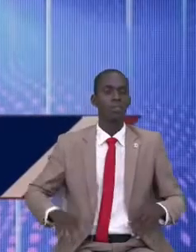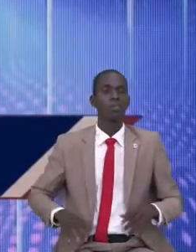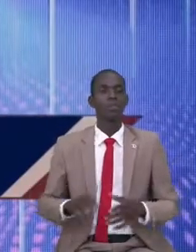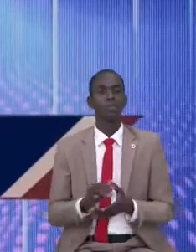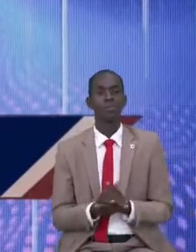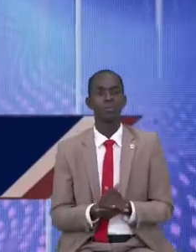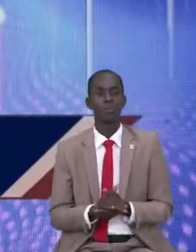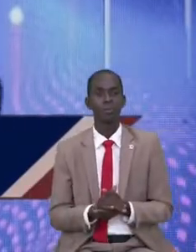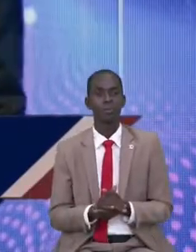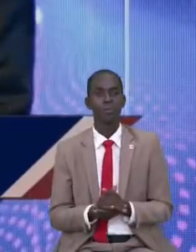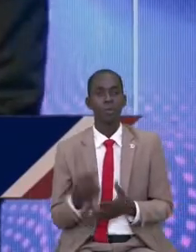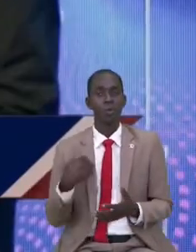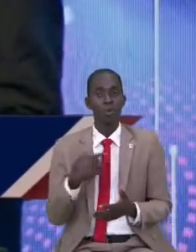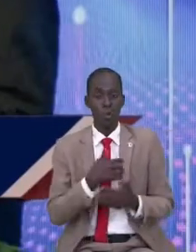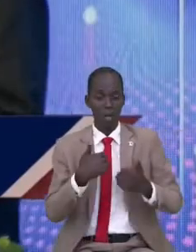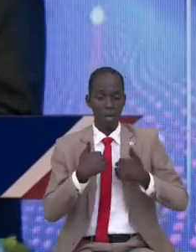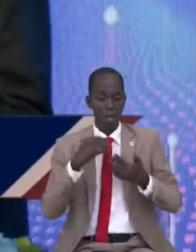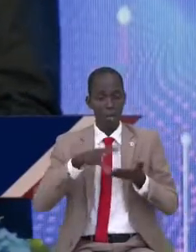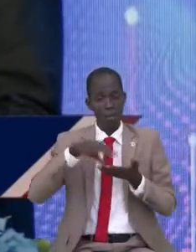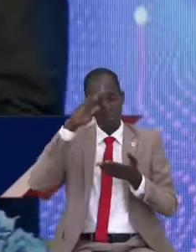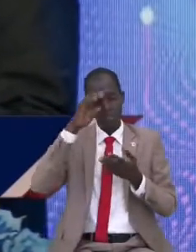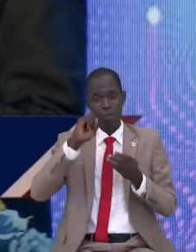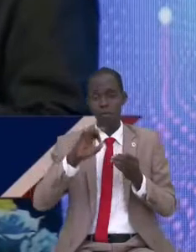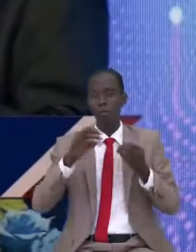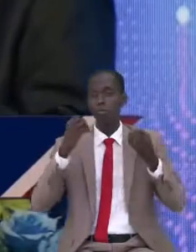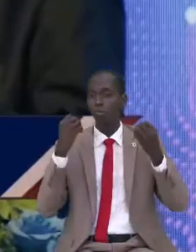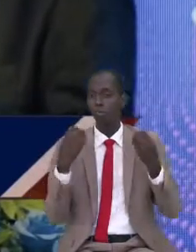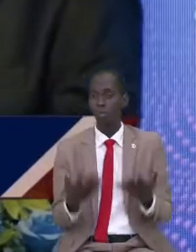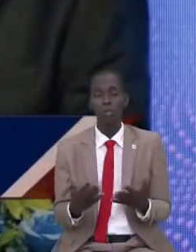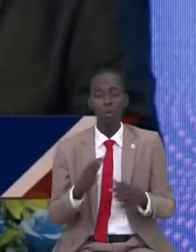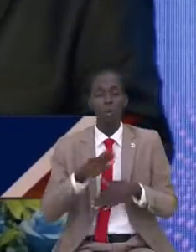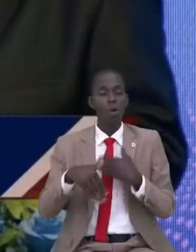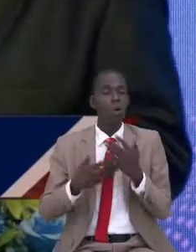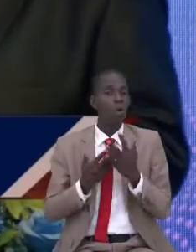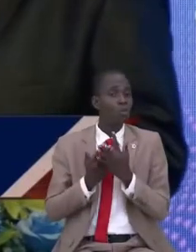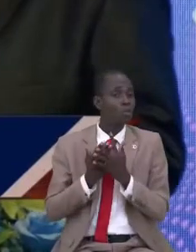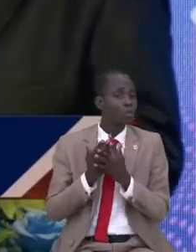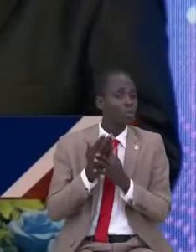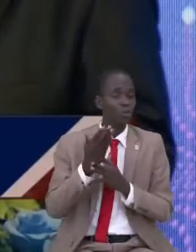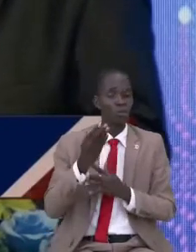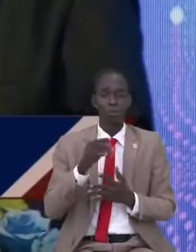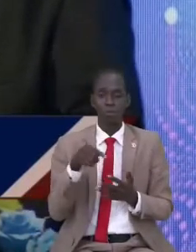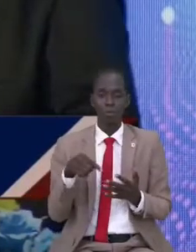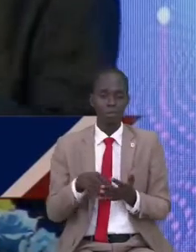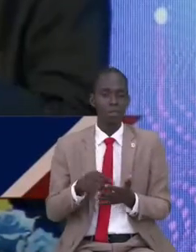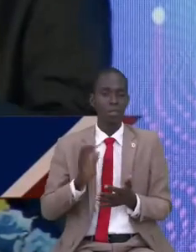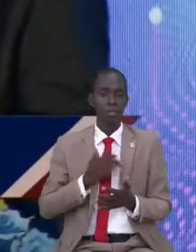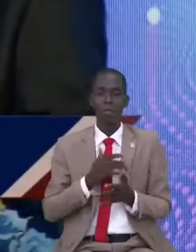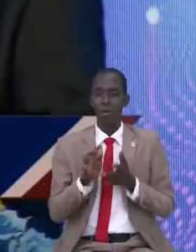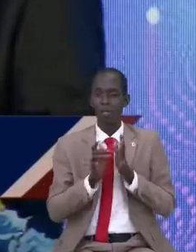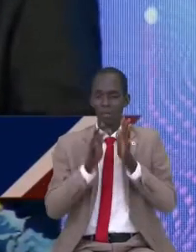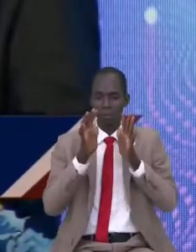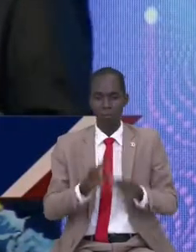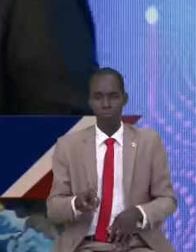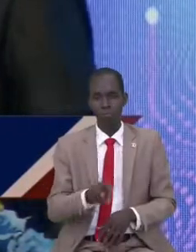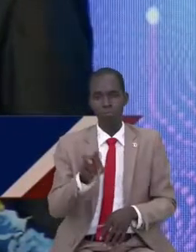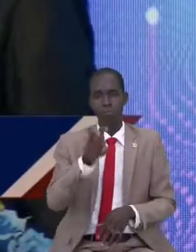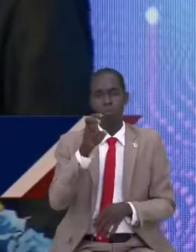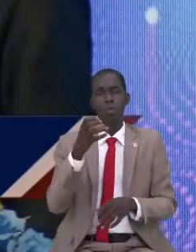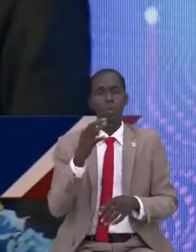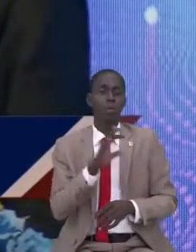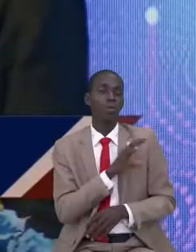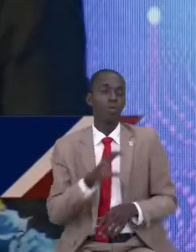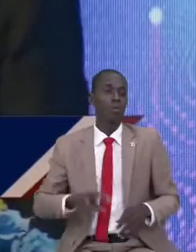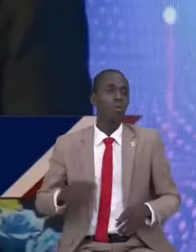Christ. We've learned a lot all through this Christian journey of Christ. We